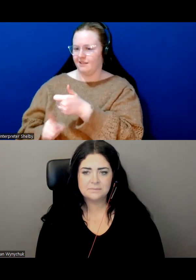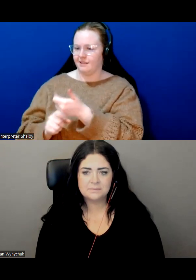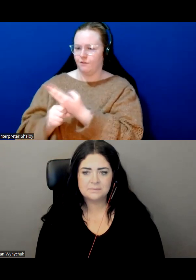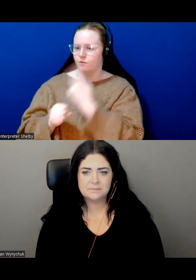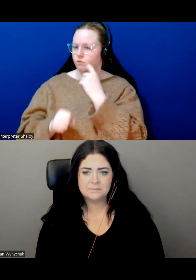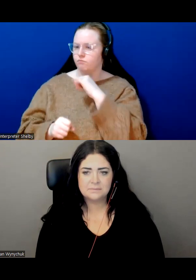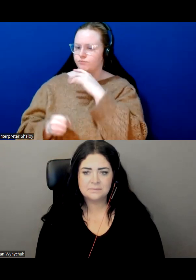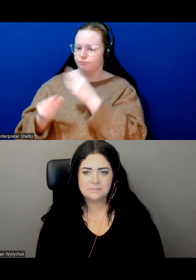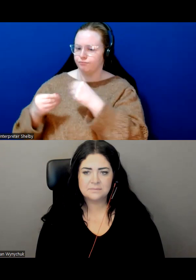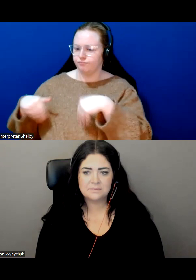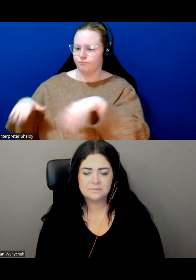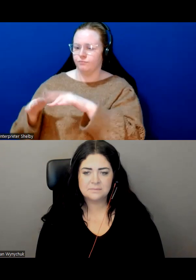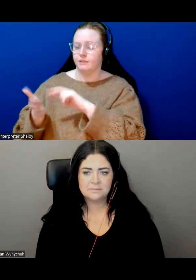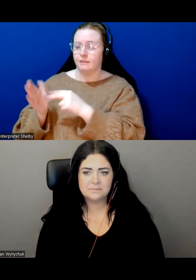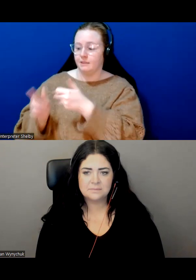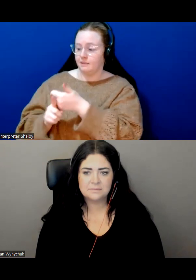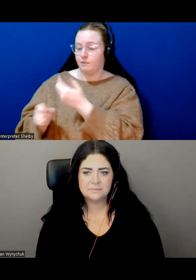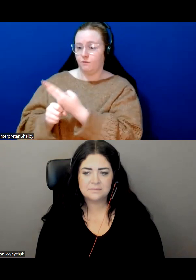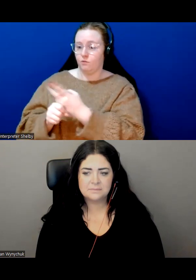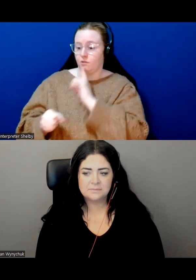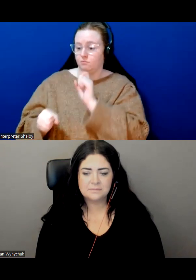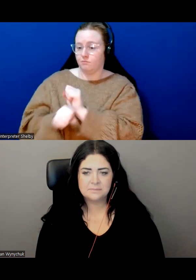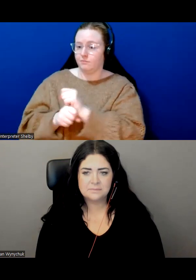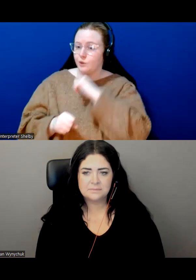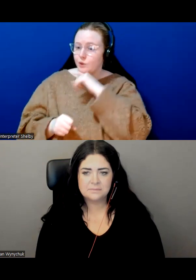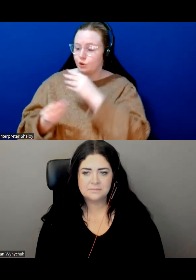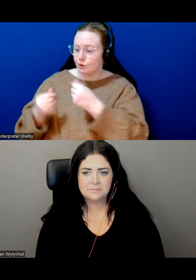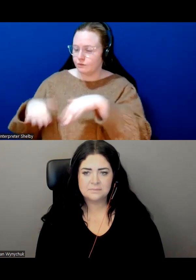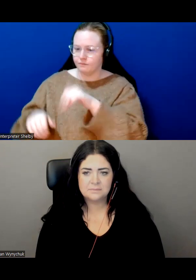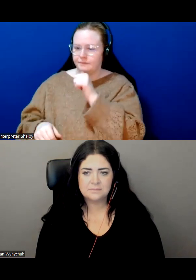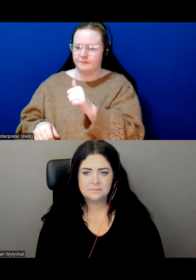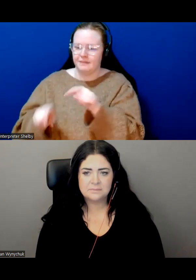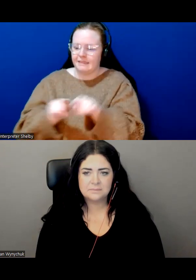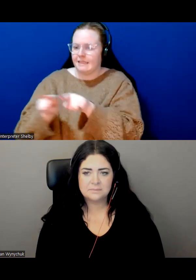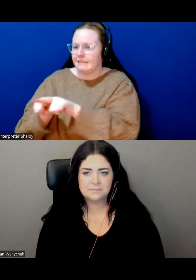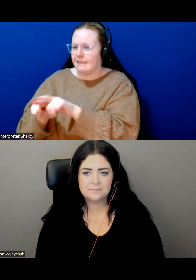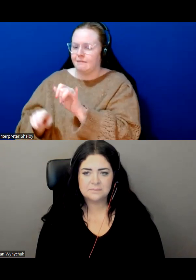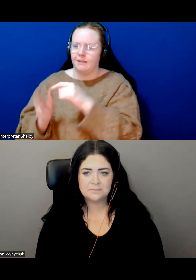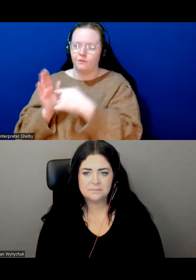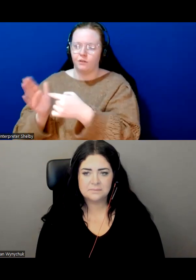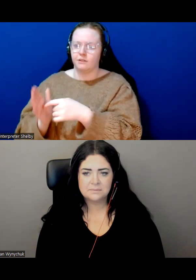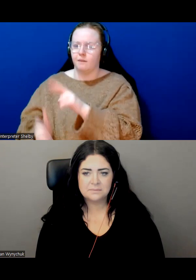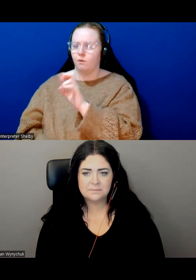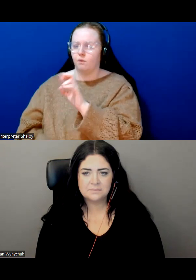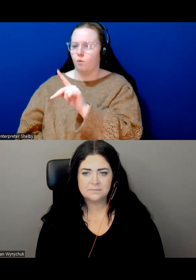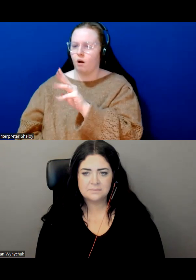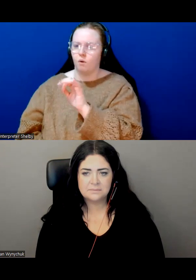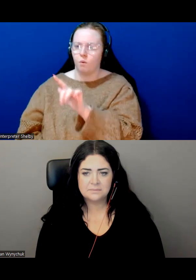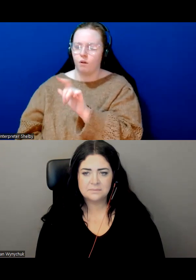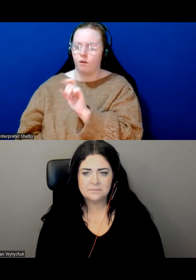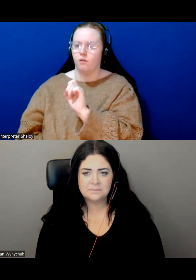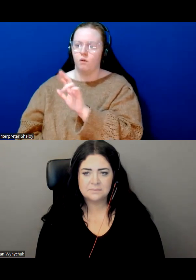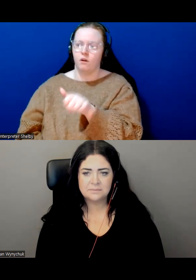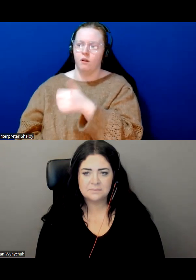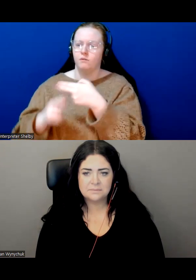So hydroponics don't use any actual soil. They use just soil medium. So it can be something like rock wool. Another item we use are called